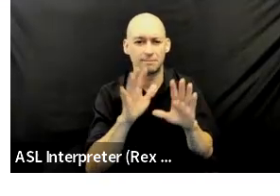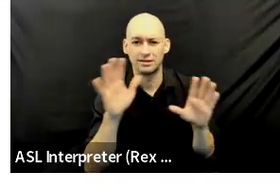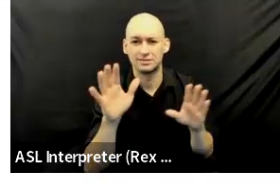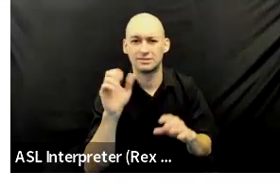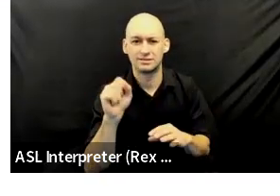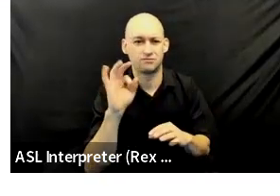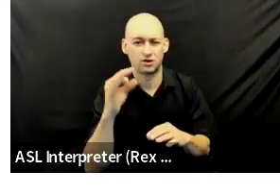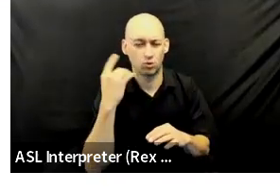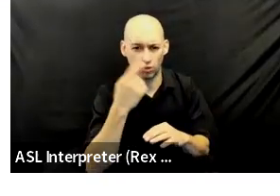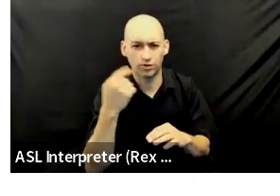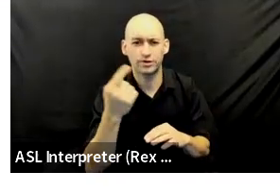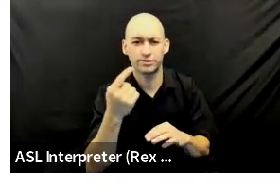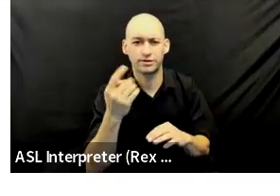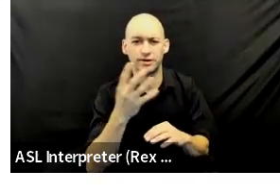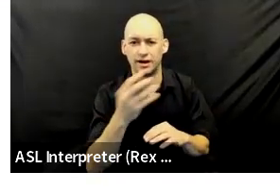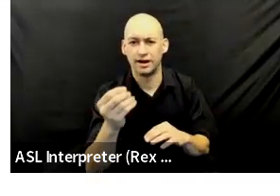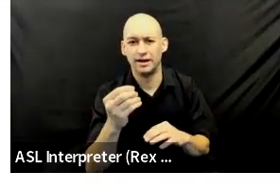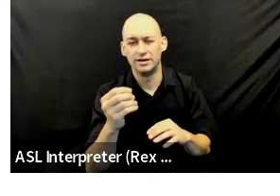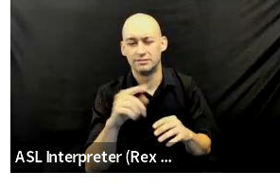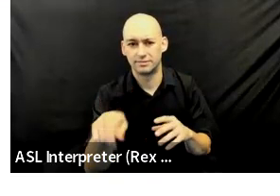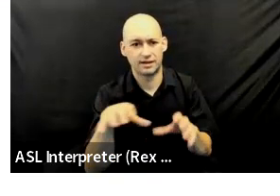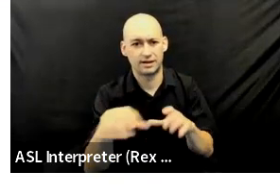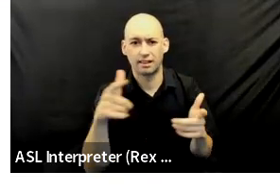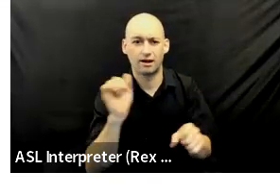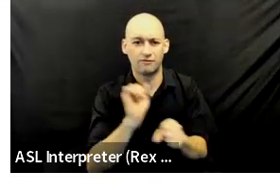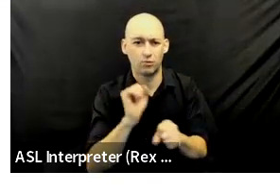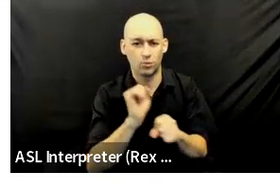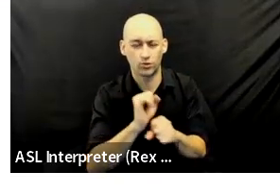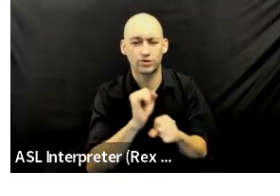Francisco looked. They did a lot of work to get the